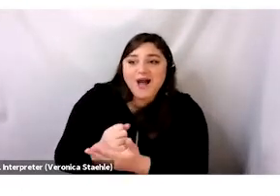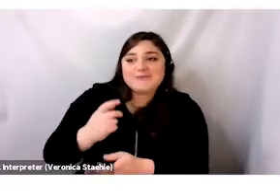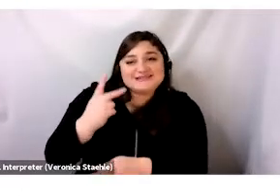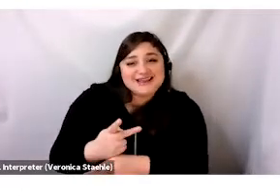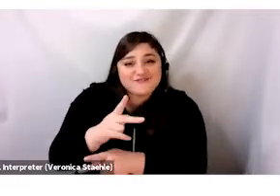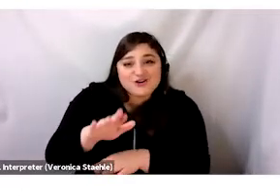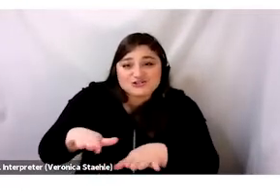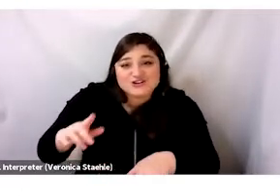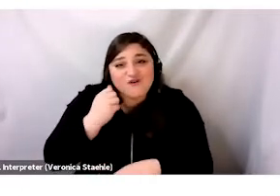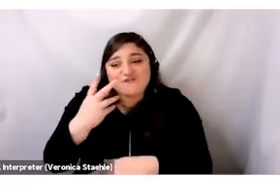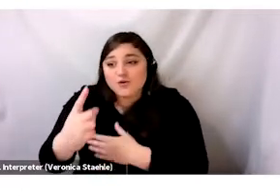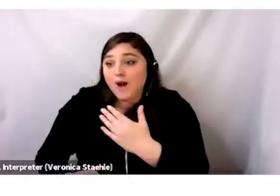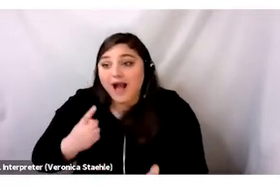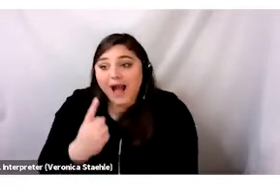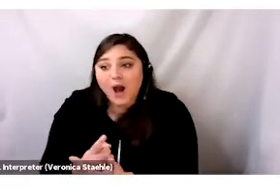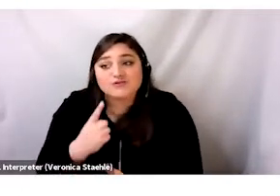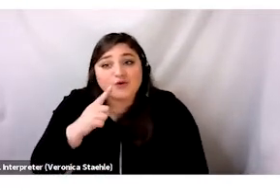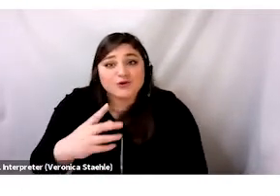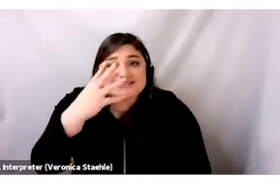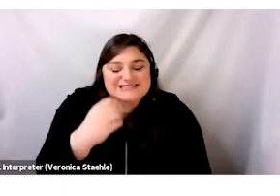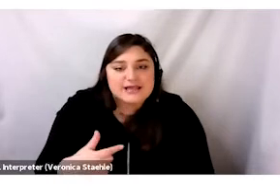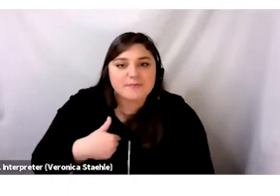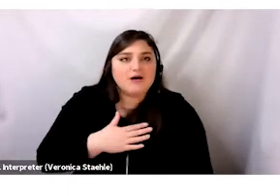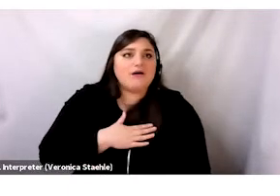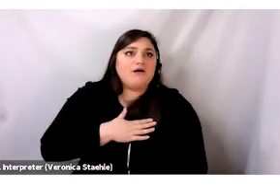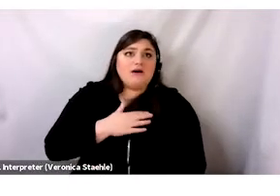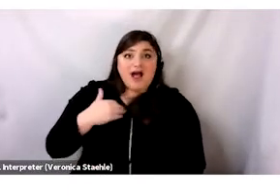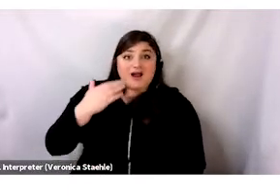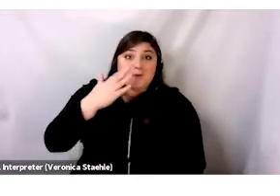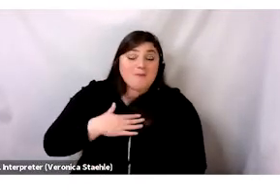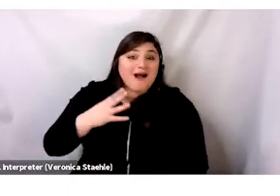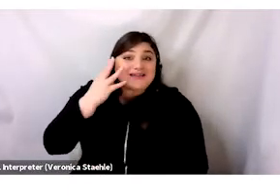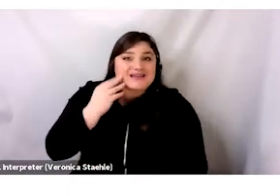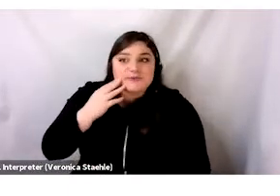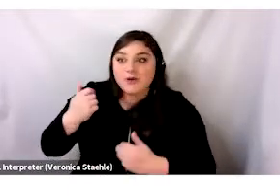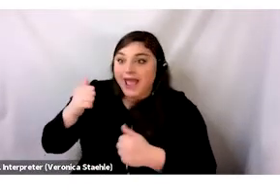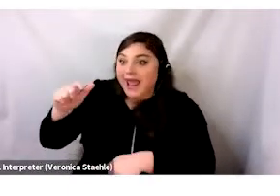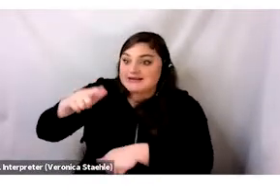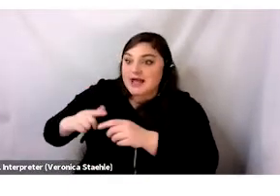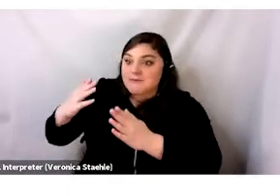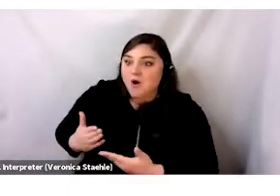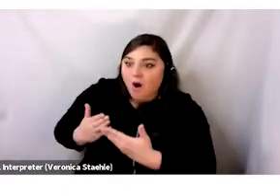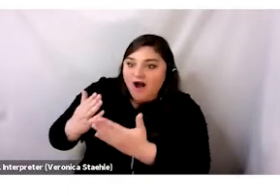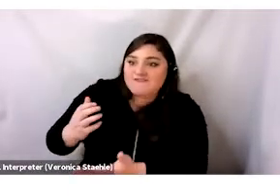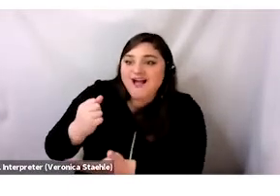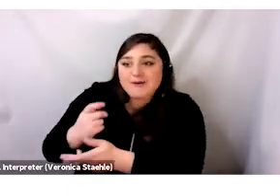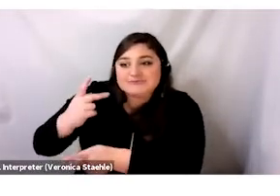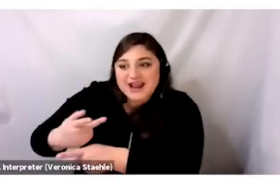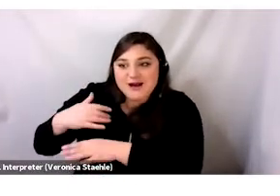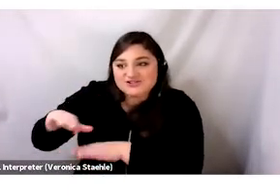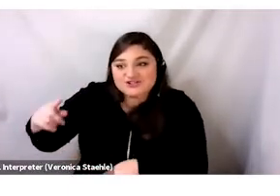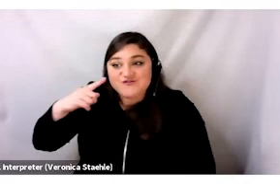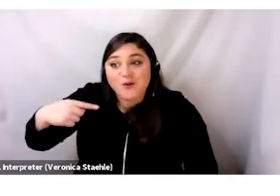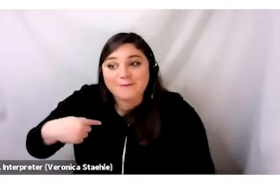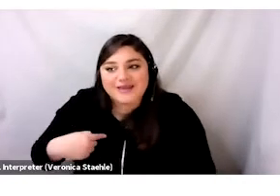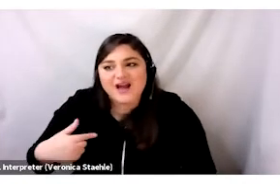kids for a few hours so you can take a nap, or so you can take a dance class, or so you can just do nothing and veg